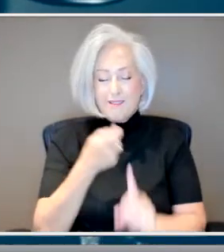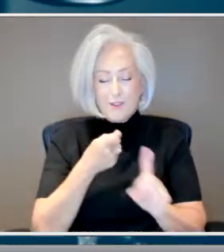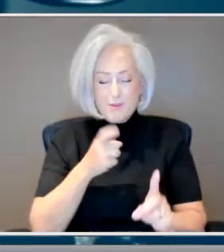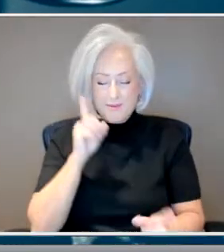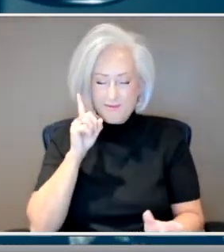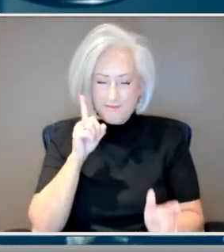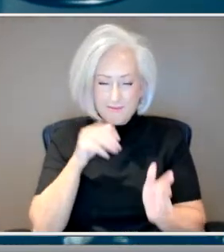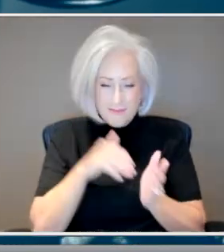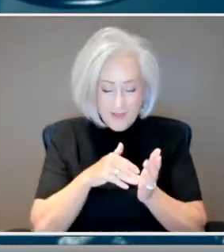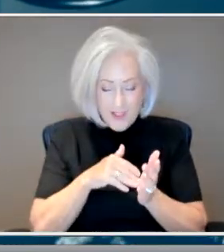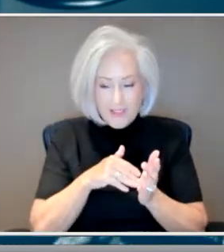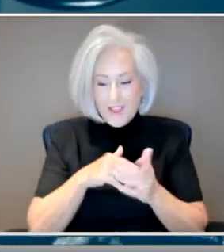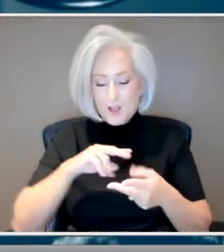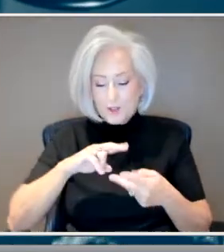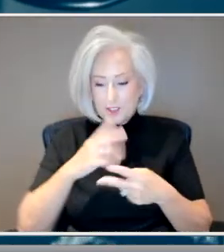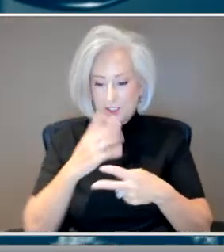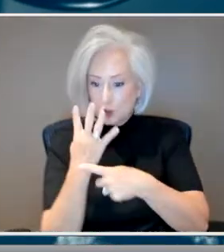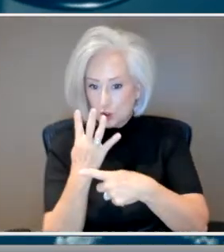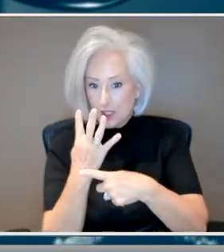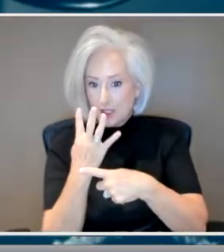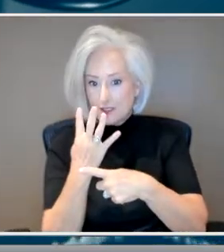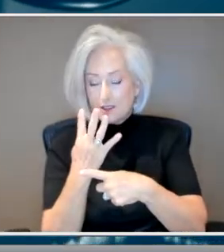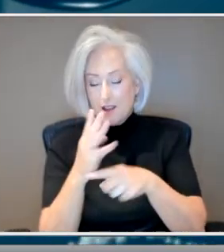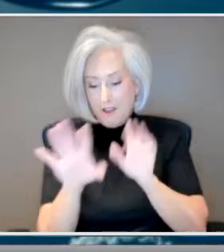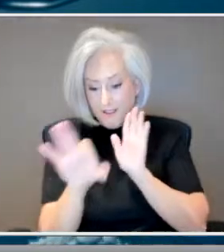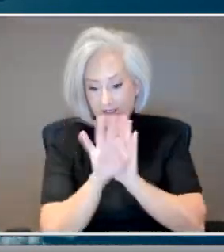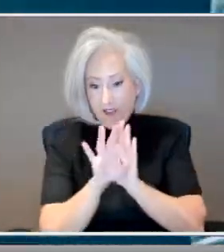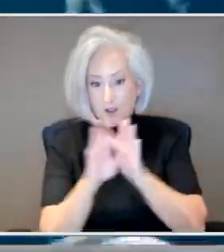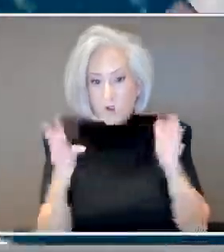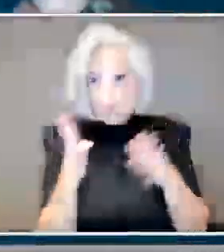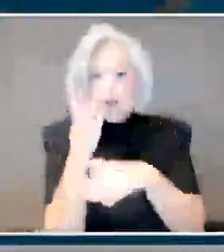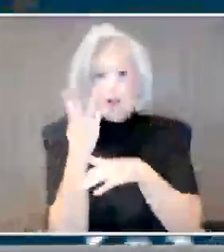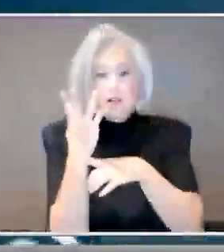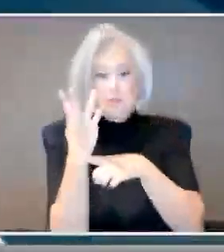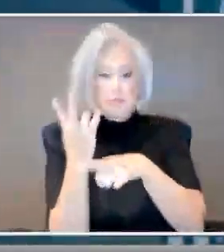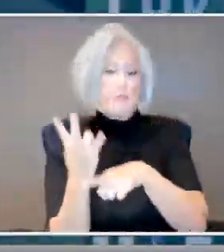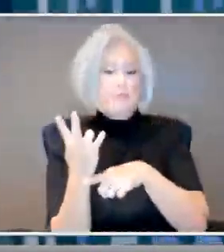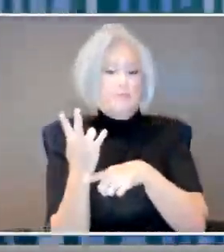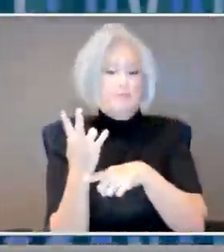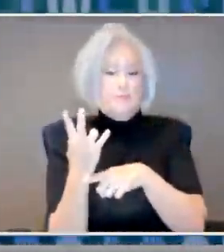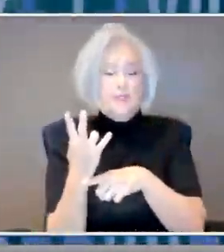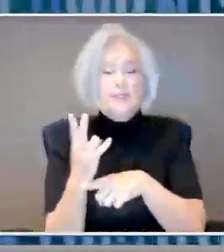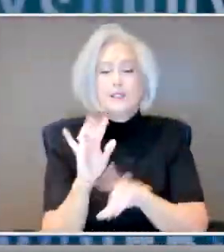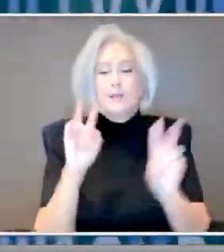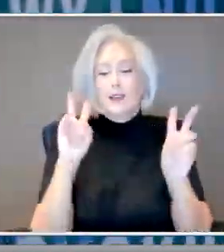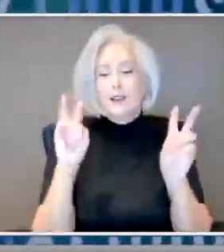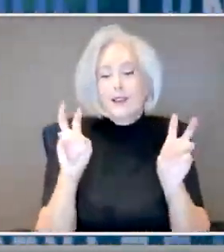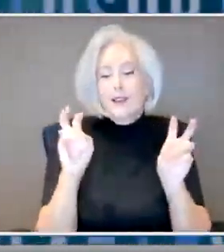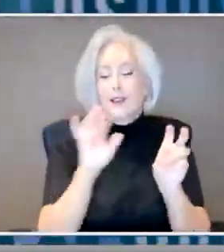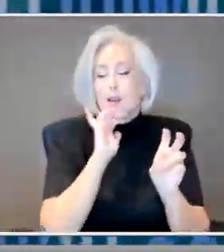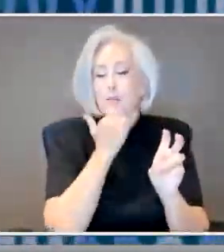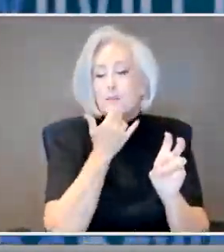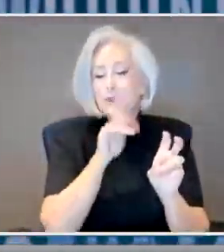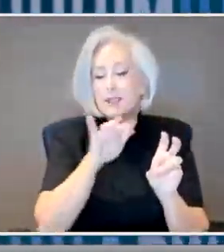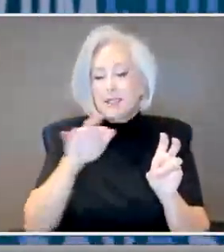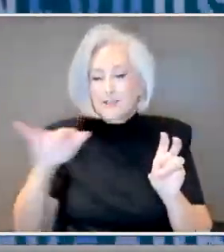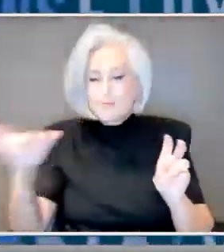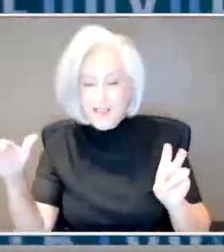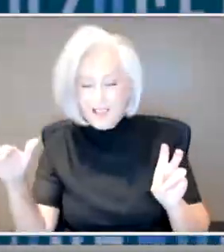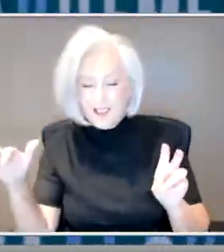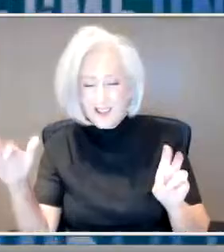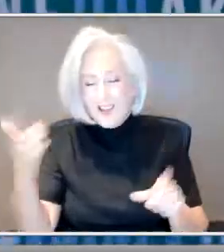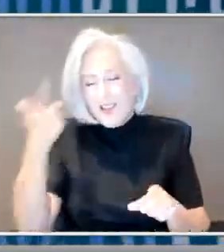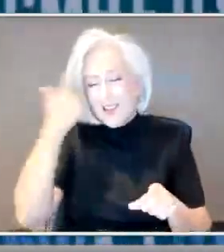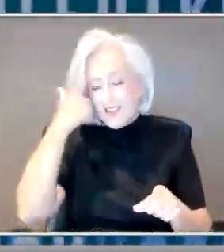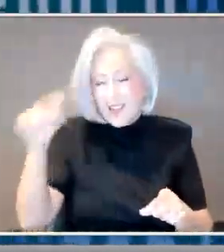a single misspelling. They don't call them mutations anymore. Think of this gene as a very long sentence with a lot